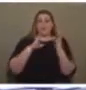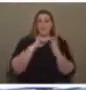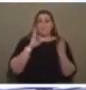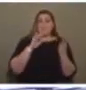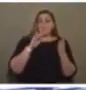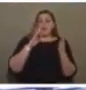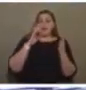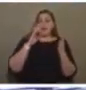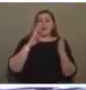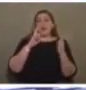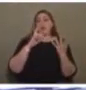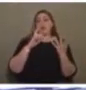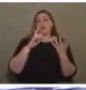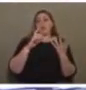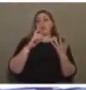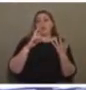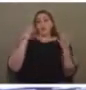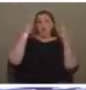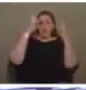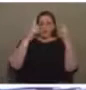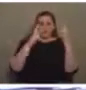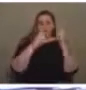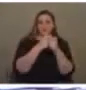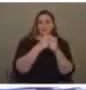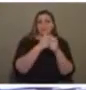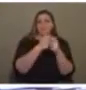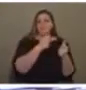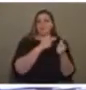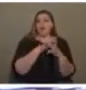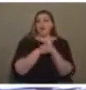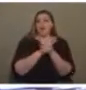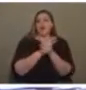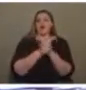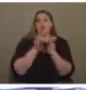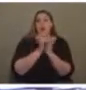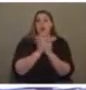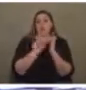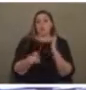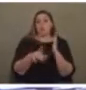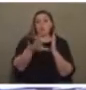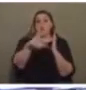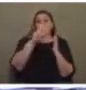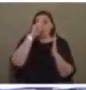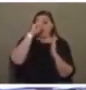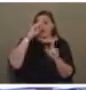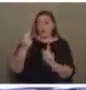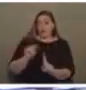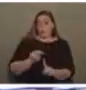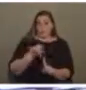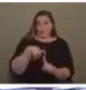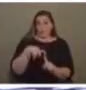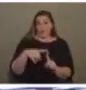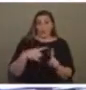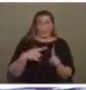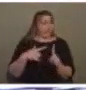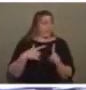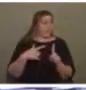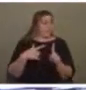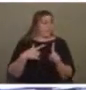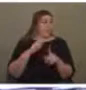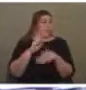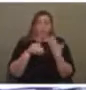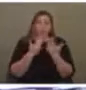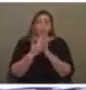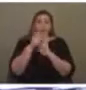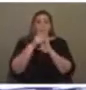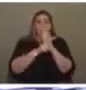education, more bureaucracy for starting. I can address that if you'd like. I'm trying to ask a question. Is it your view that all